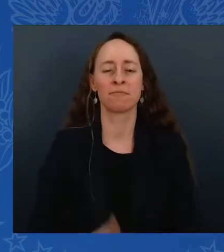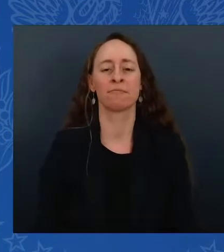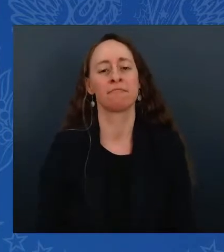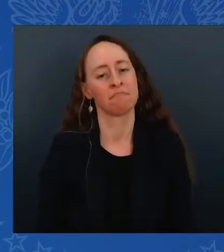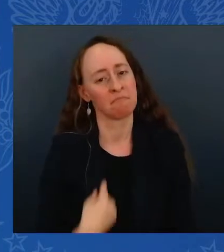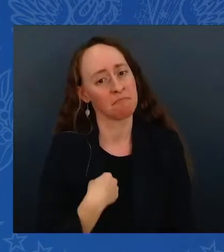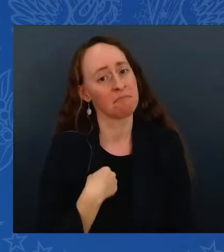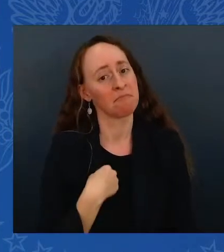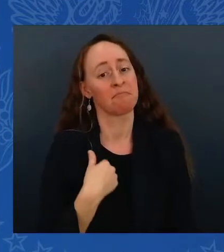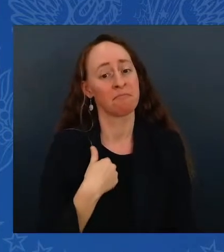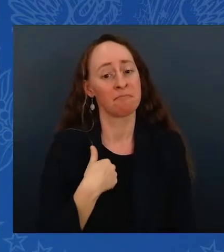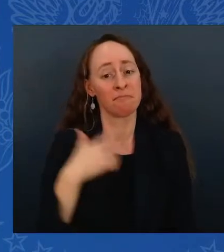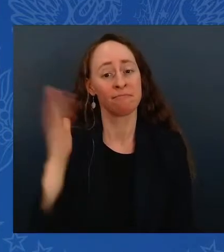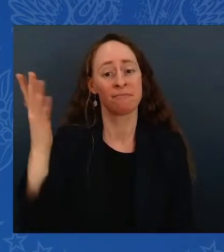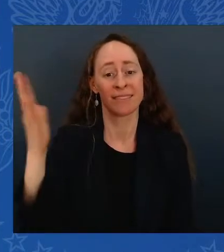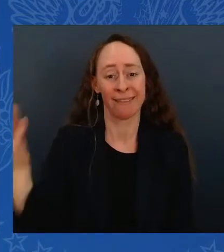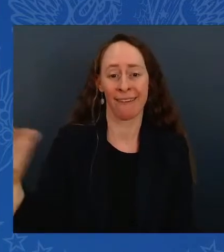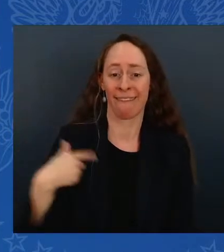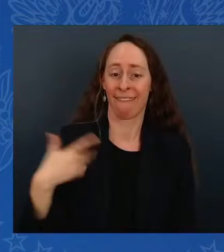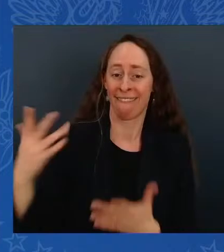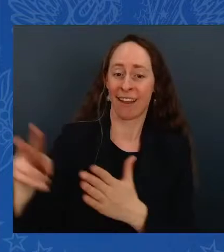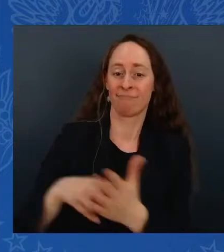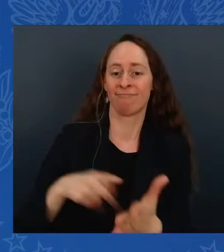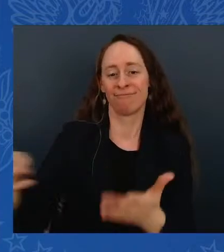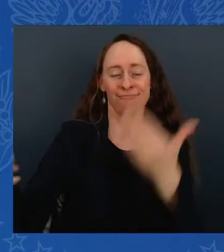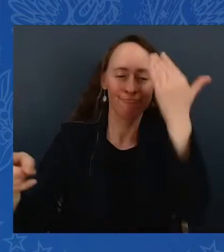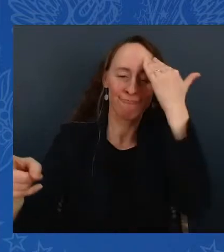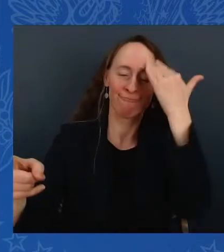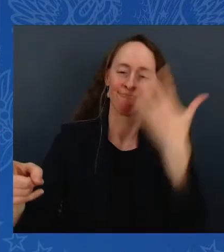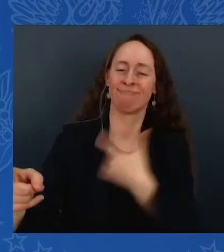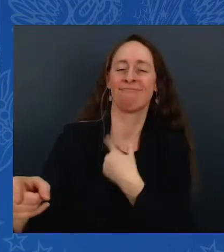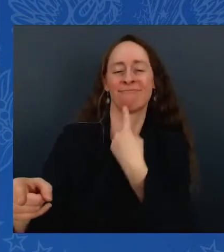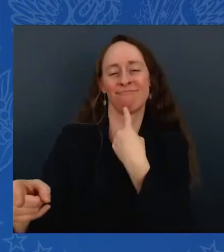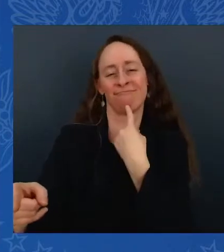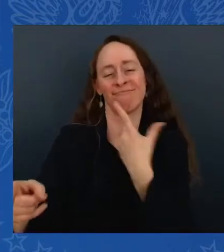And I said, "Yeah, I can define America in one word, and I mean this from the bottom of my heart.